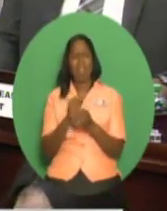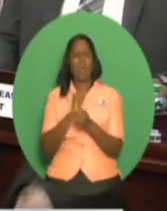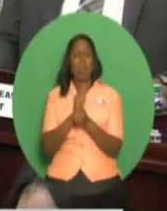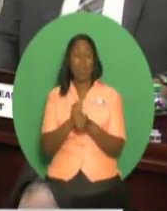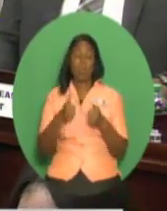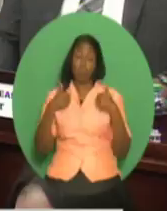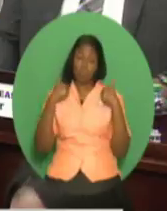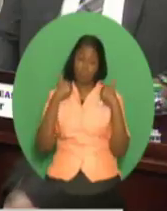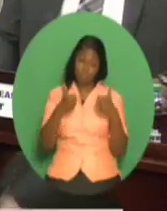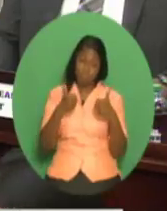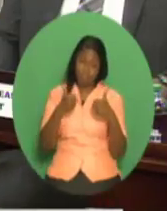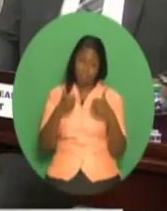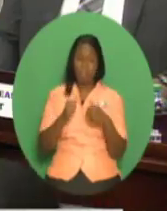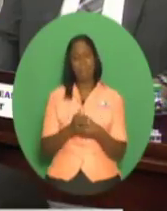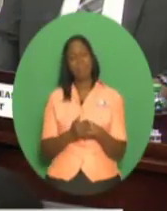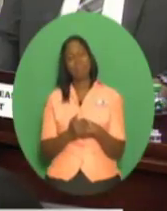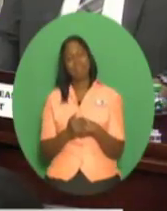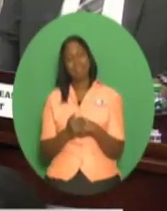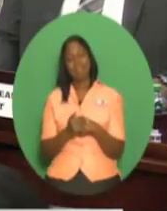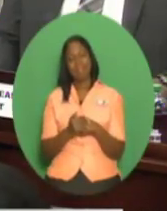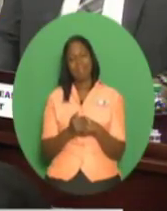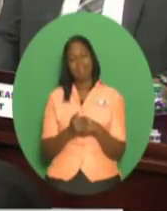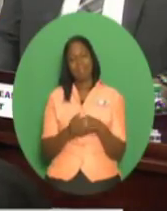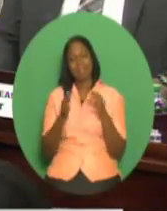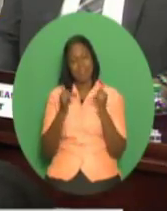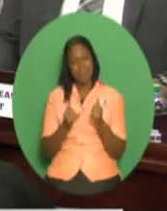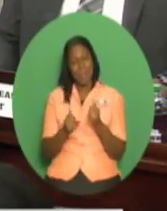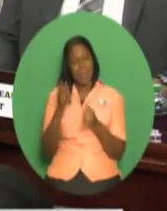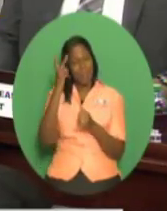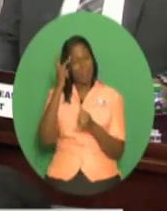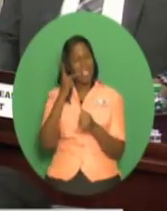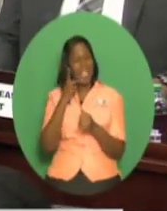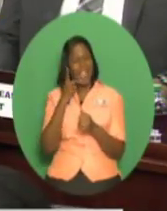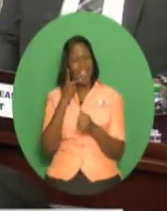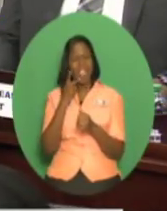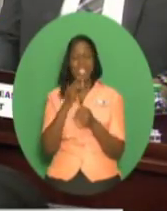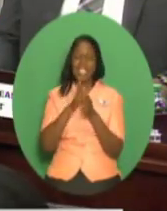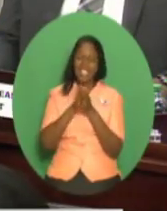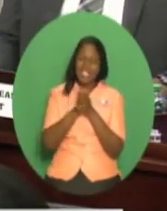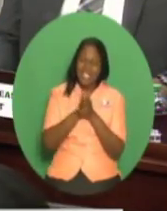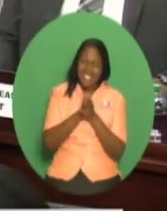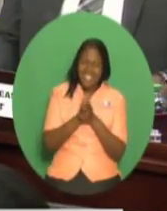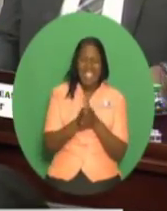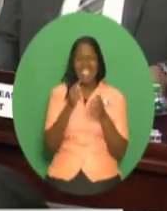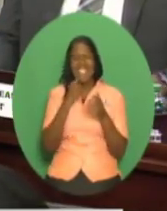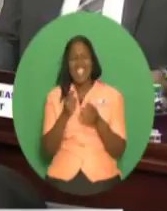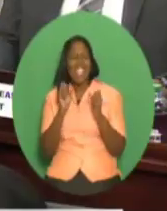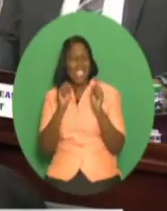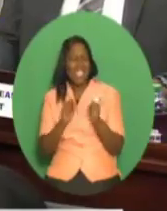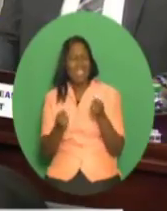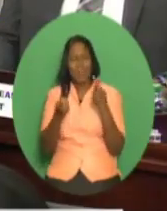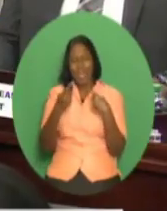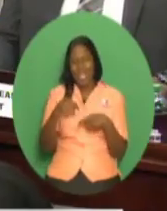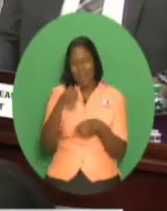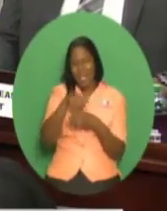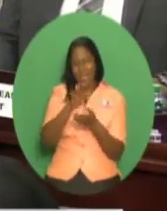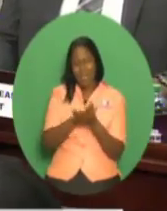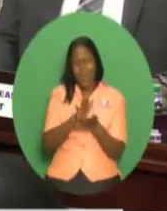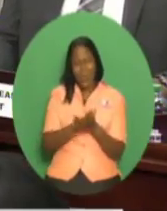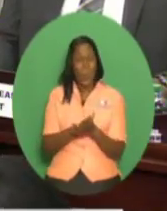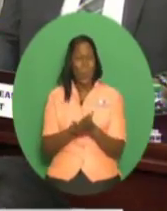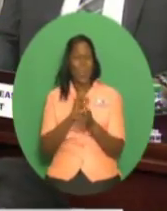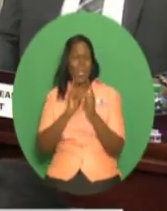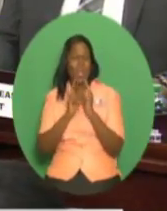successful. We have now parents eager and anxious to come to the school, to talk